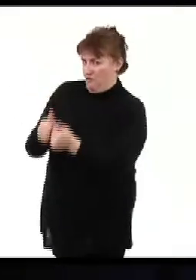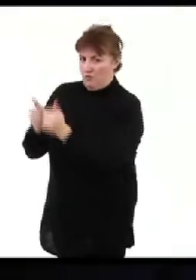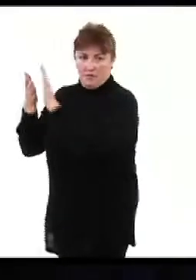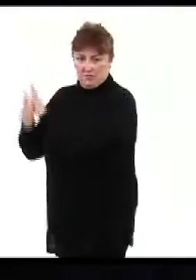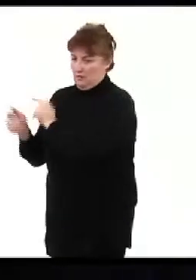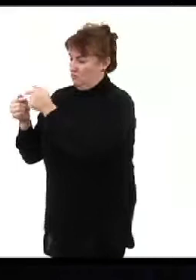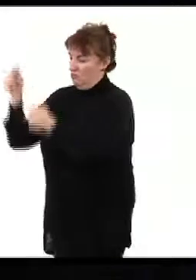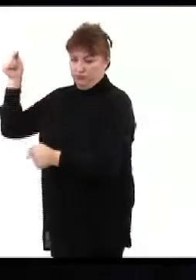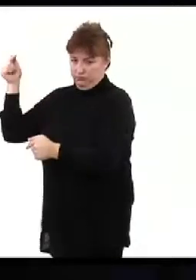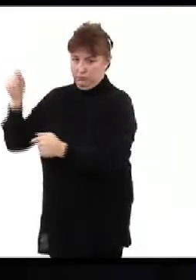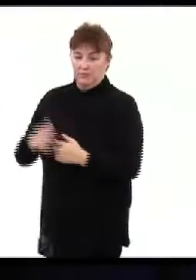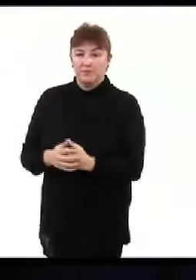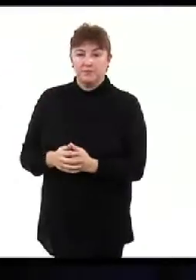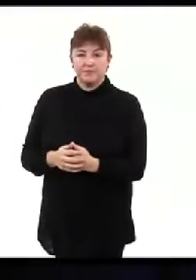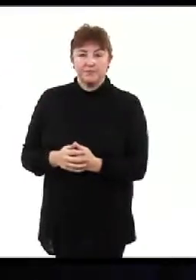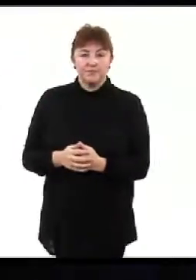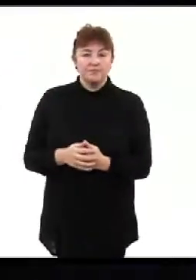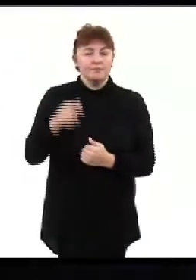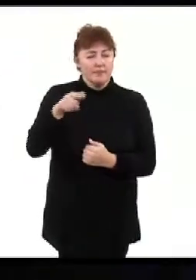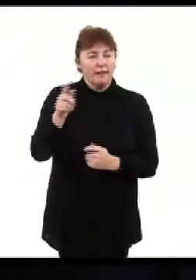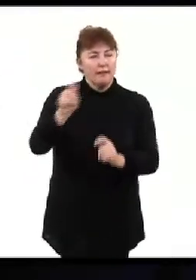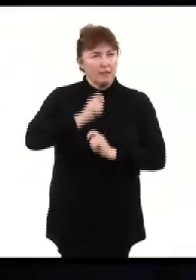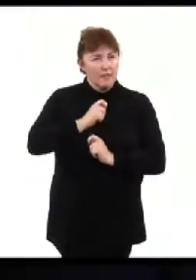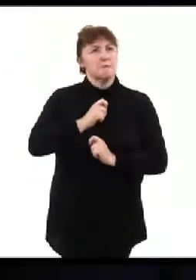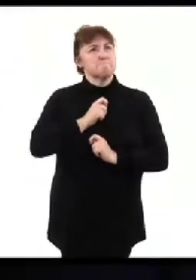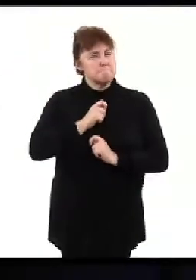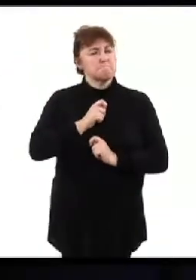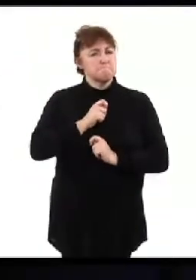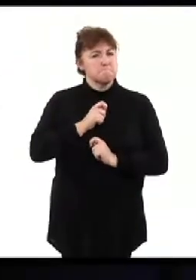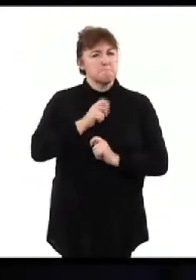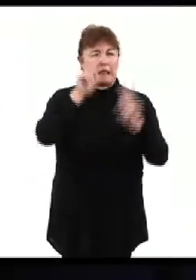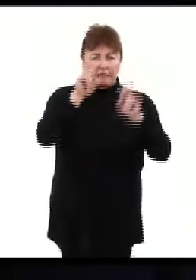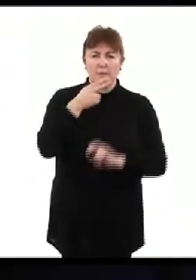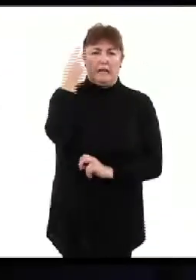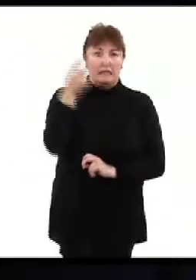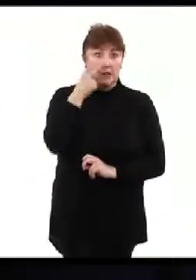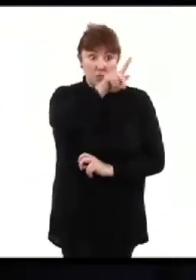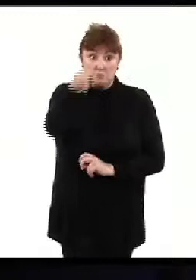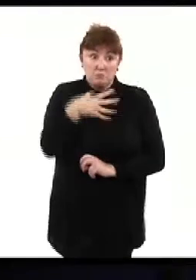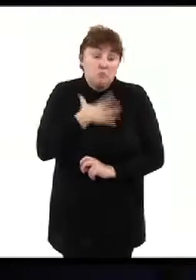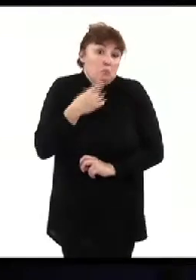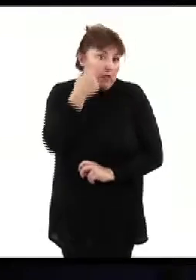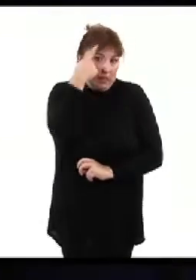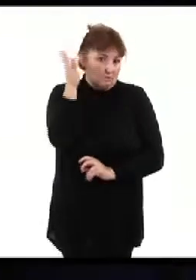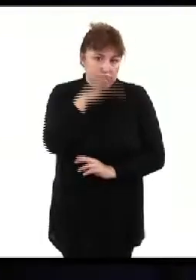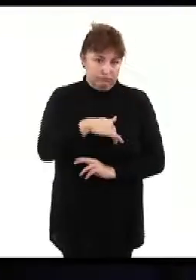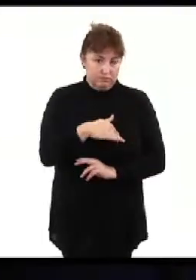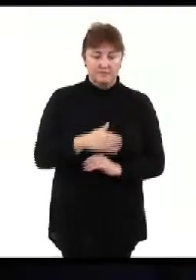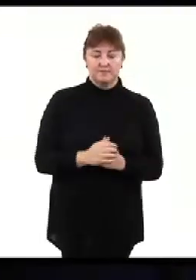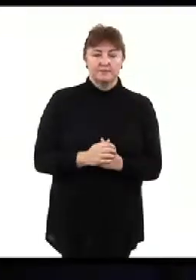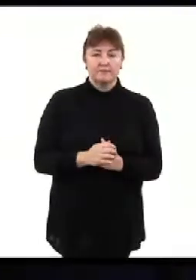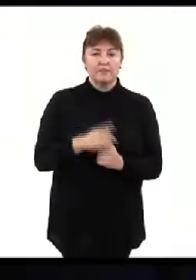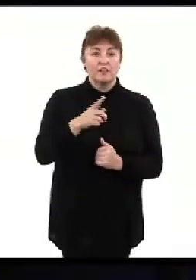not think about. And this is, if form and meaning are conflated, are the same in sign languages, then they